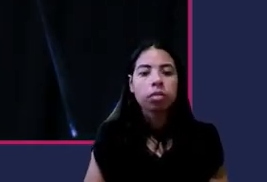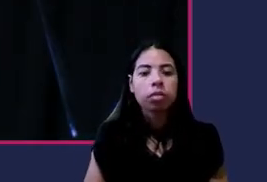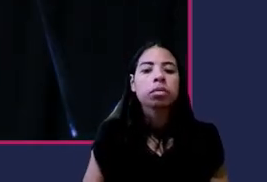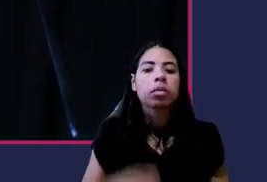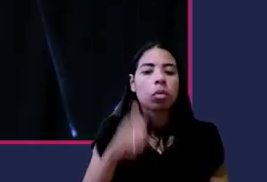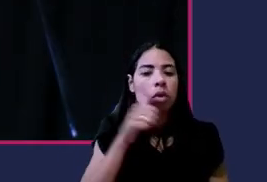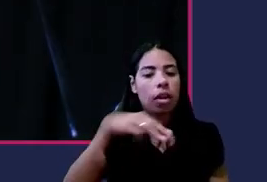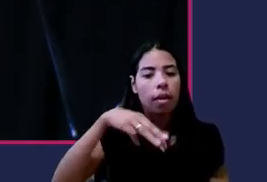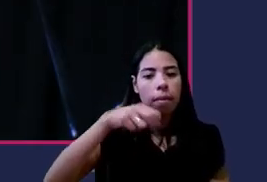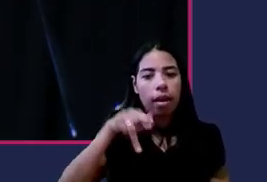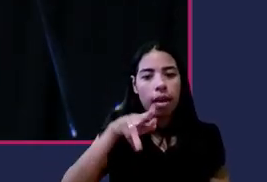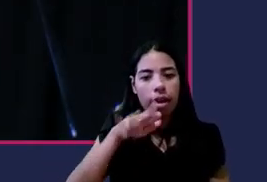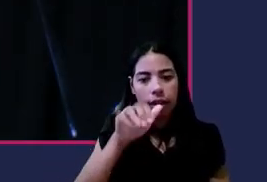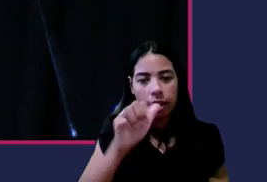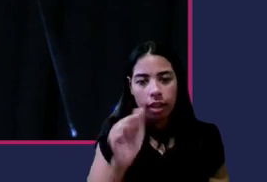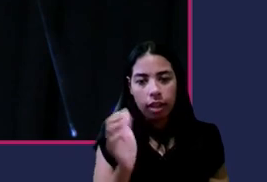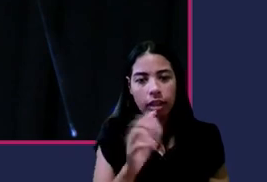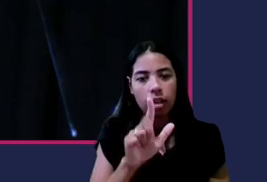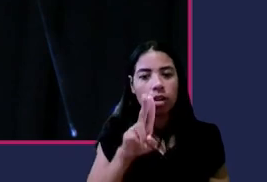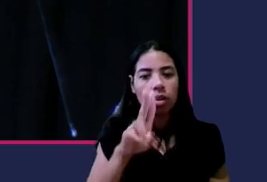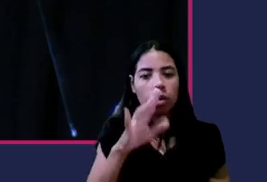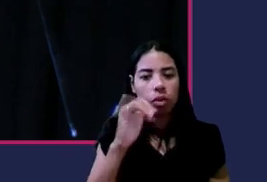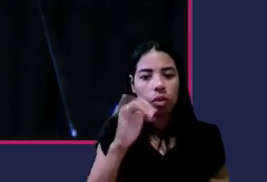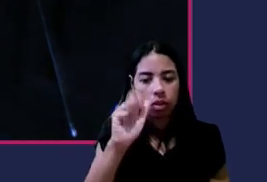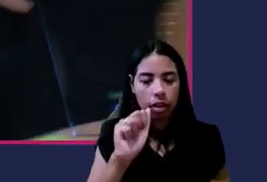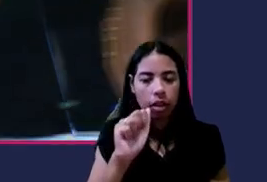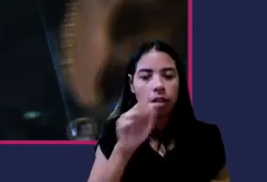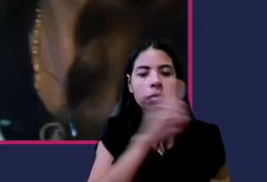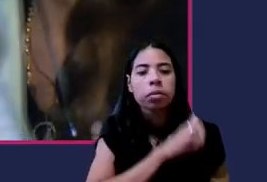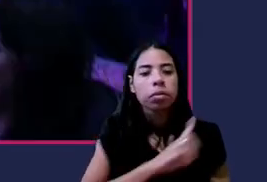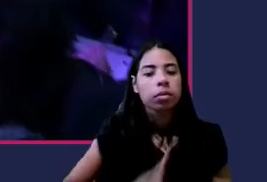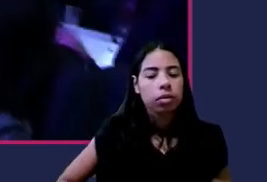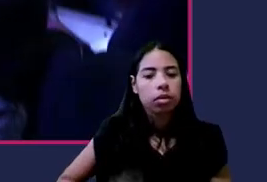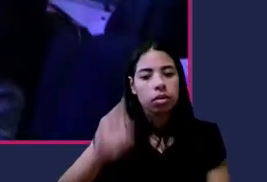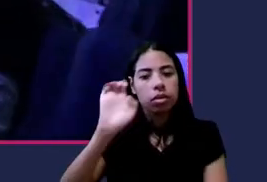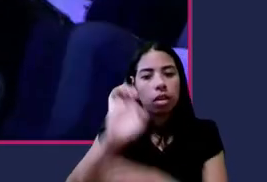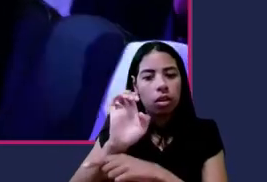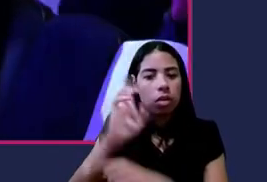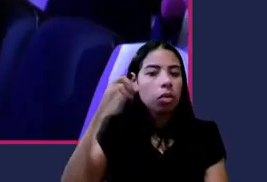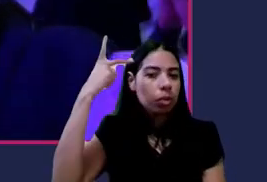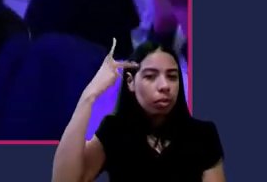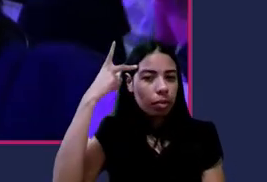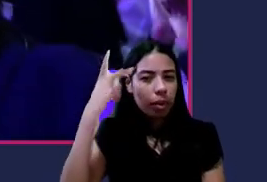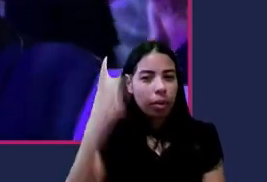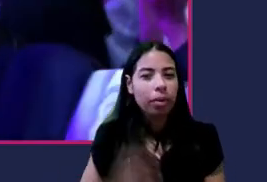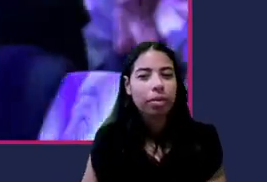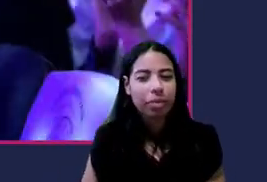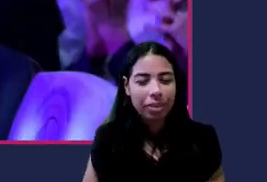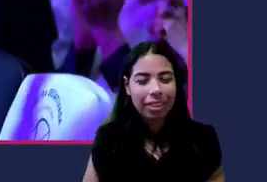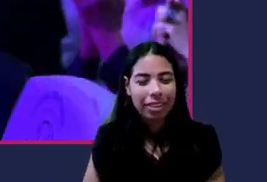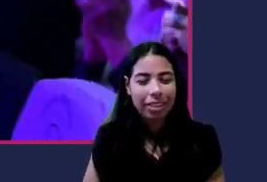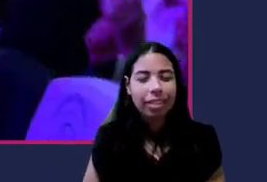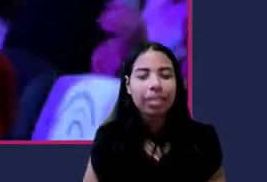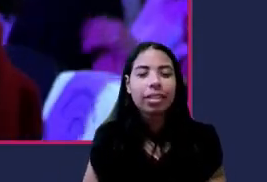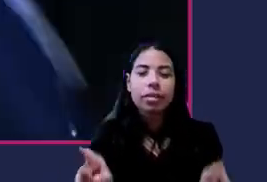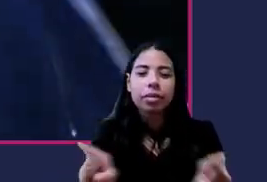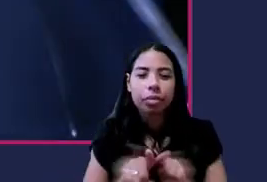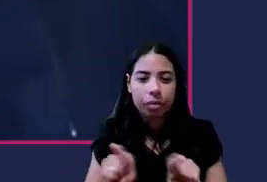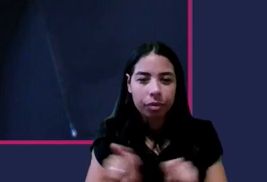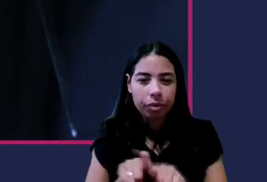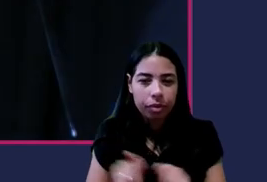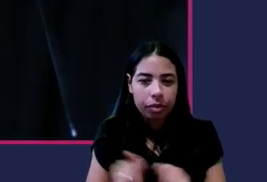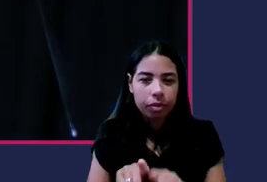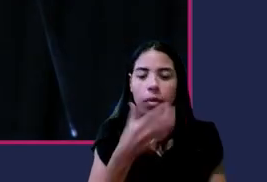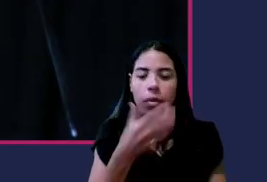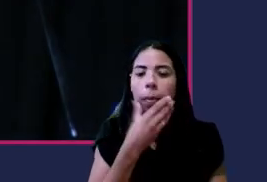and Mrs. Maria Lucia Amari, state representative of the state of São Paulo. We